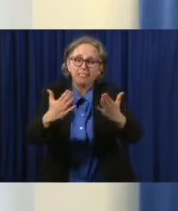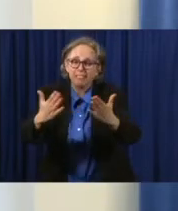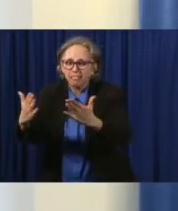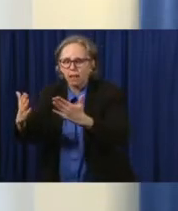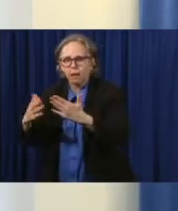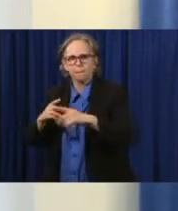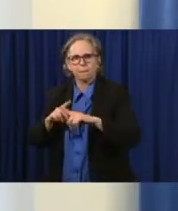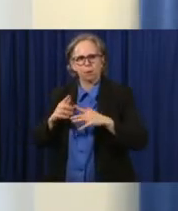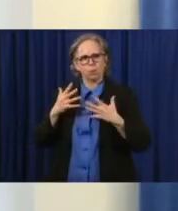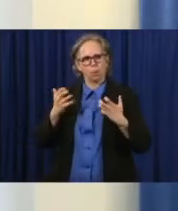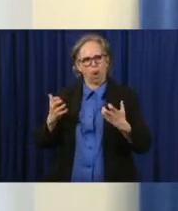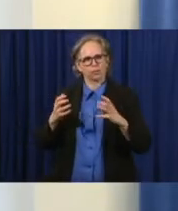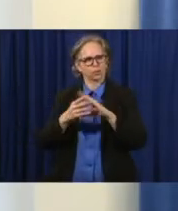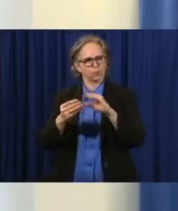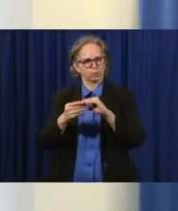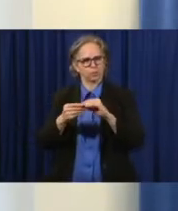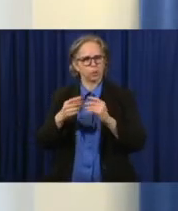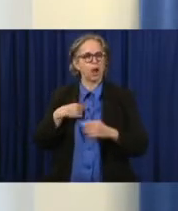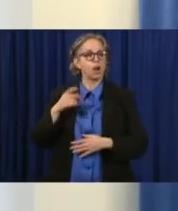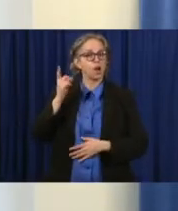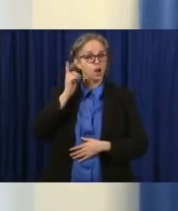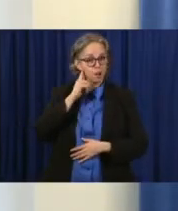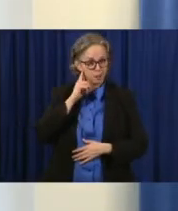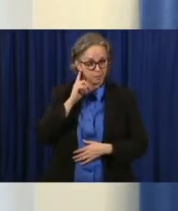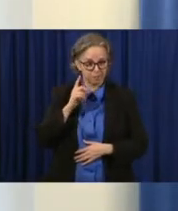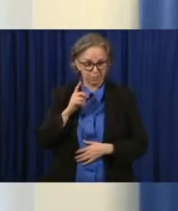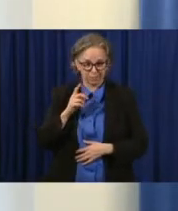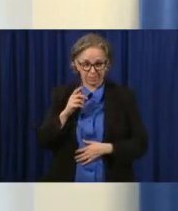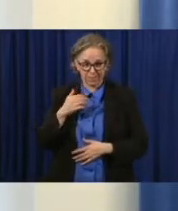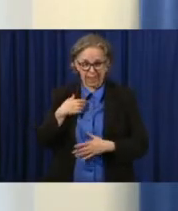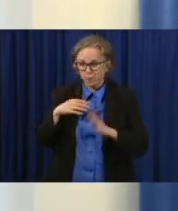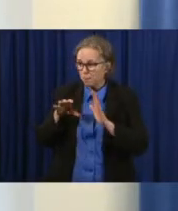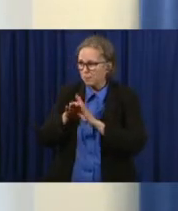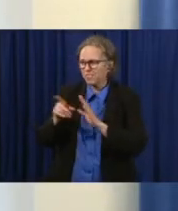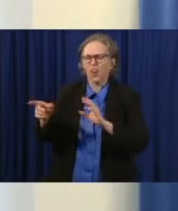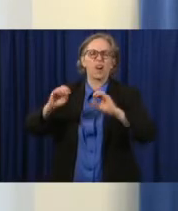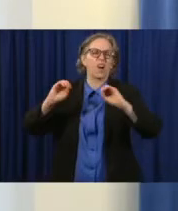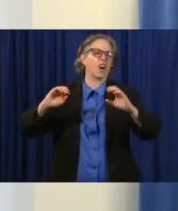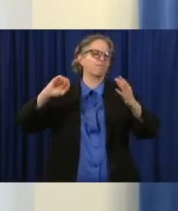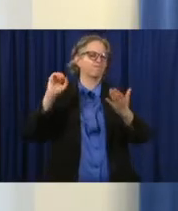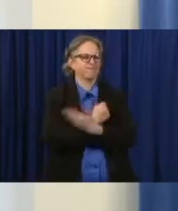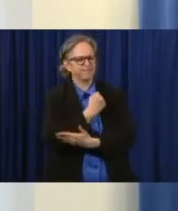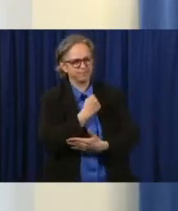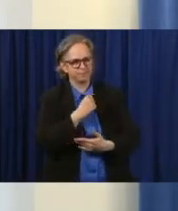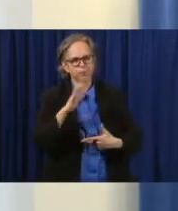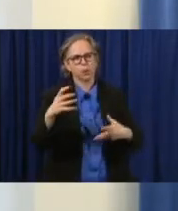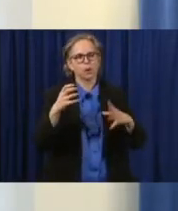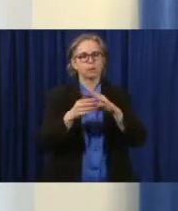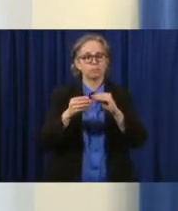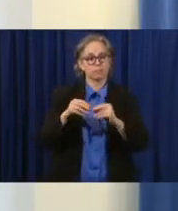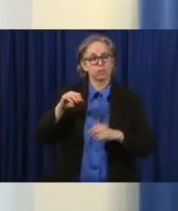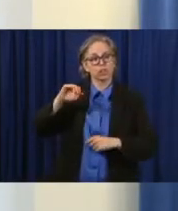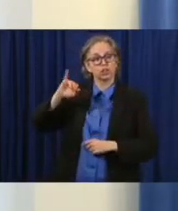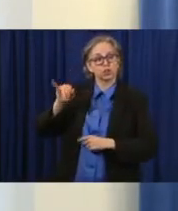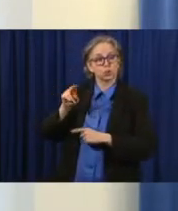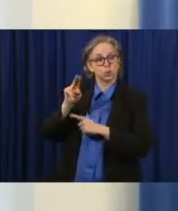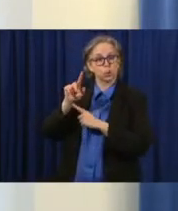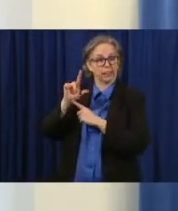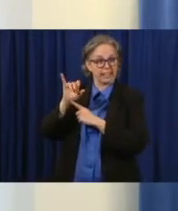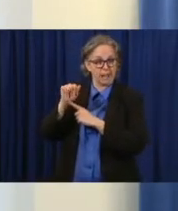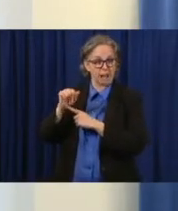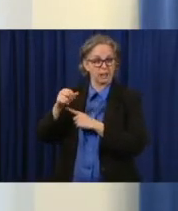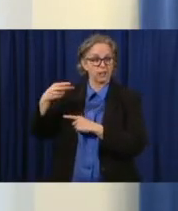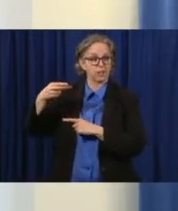one next, do we have a picture? Oh, we don't. I want to tell a little story about Julia Hughes. Some of us in Columbus may have seen it, and it's